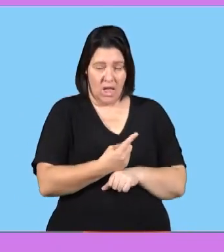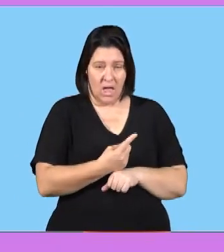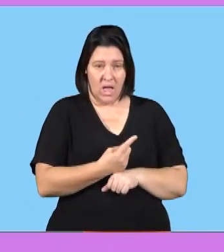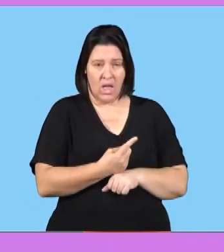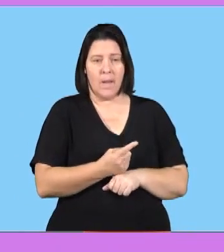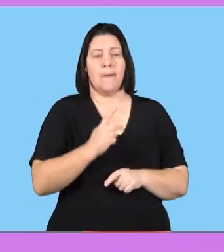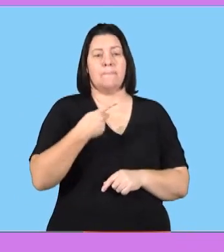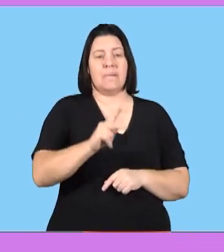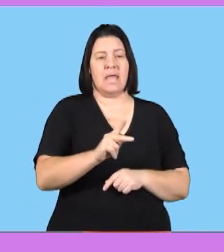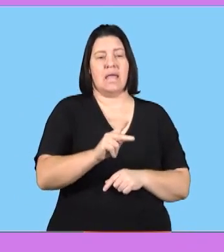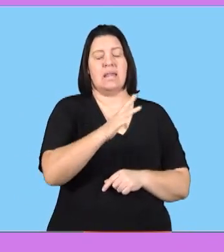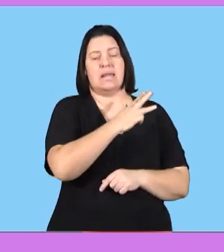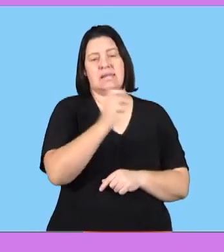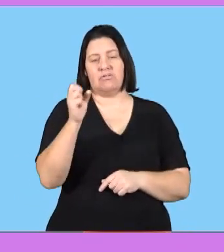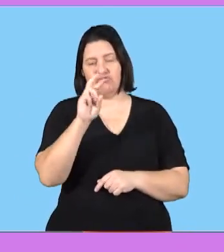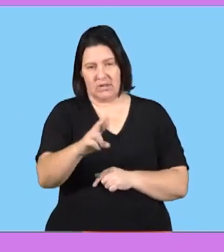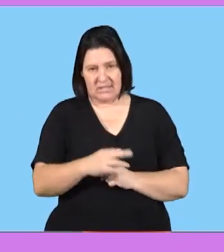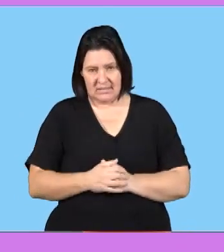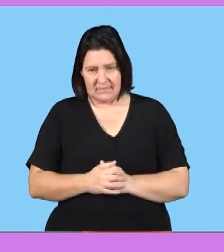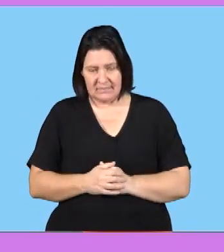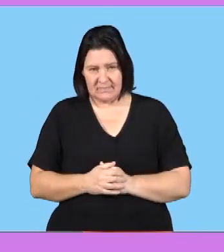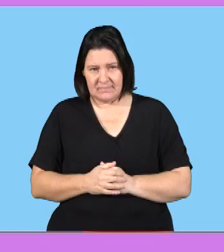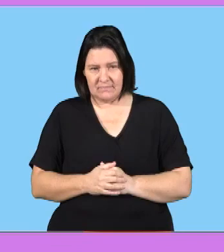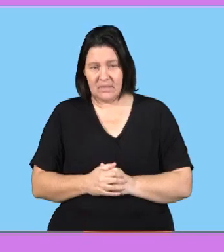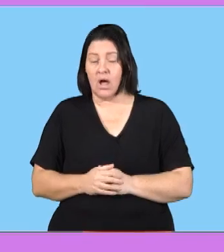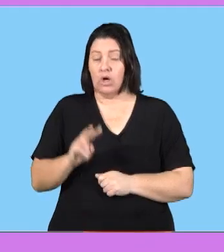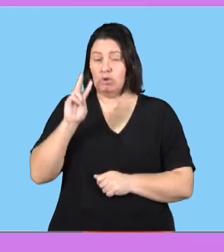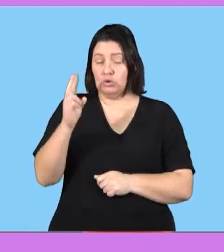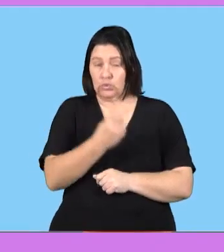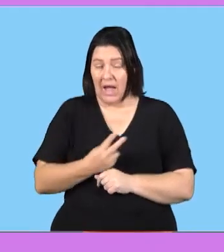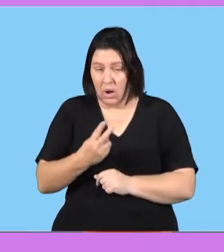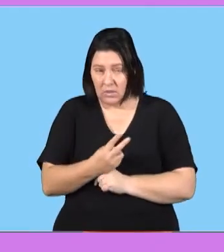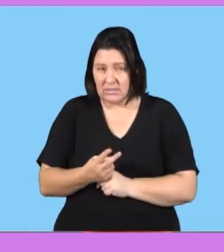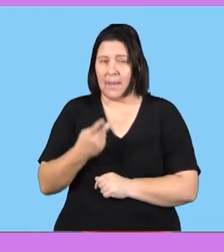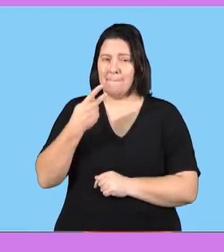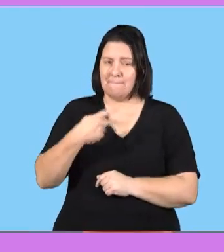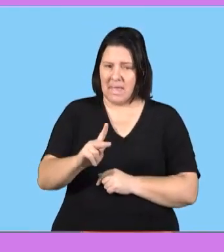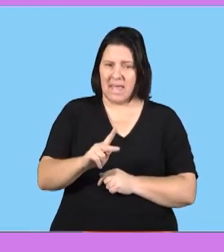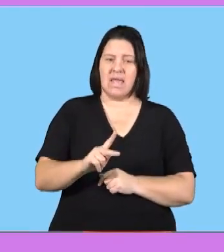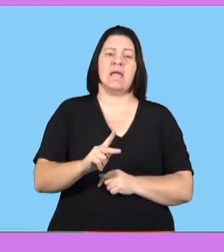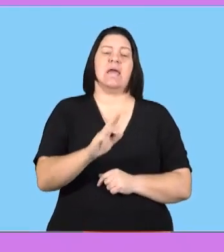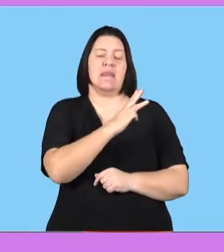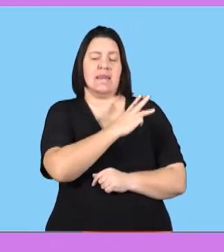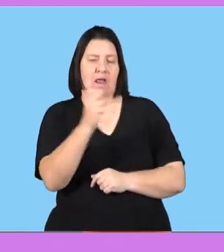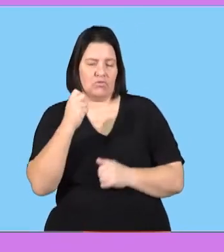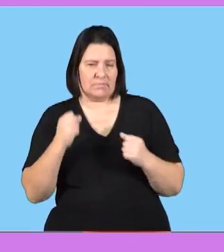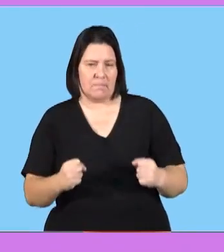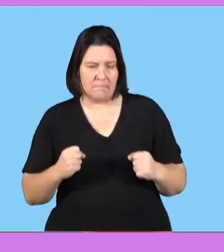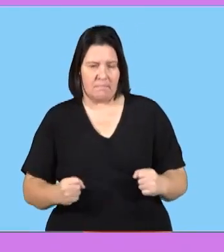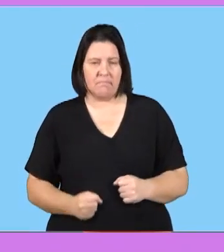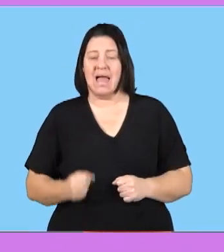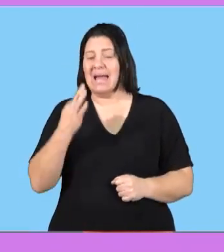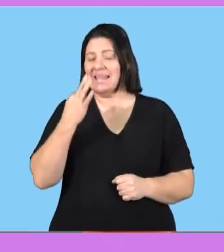hour, they will pay 900 rand. 2 hours, it's still 900